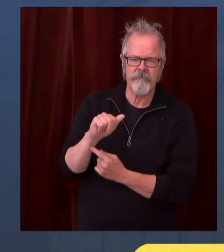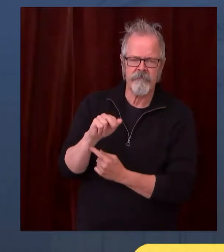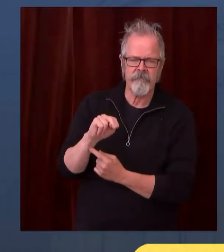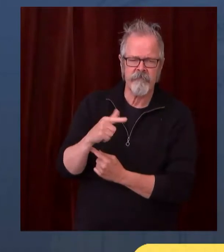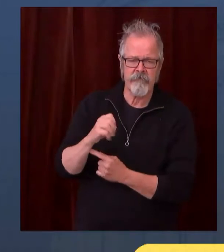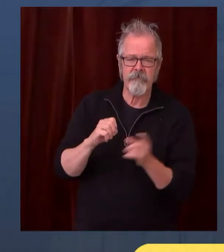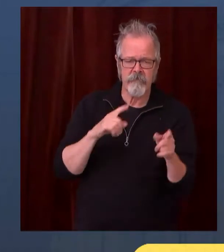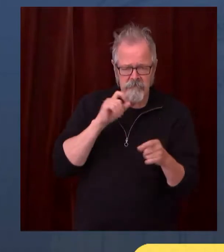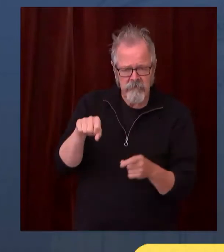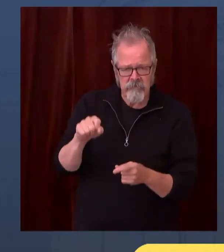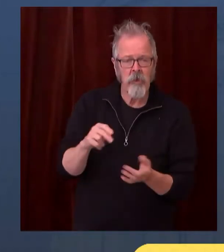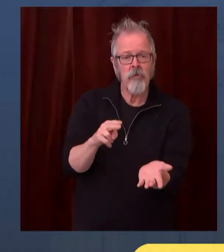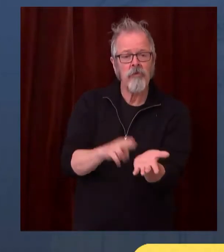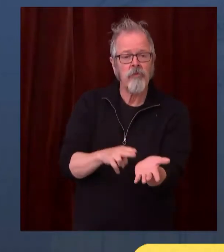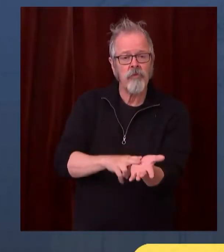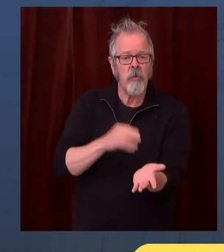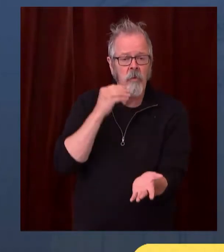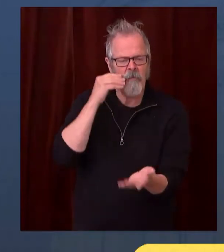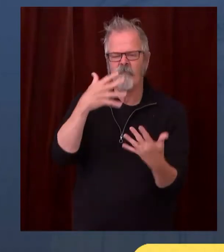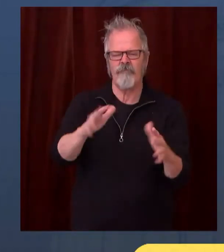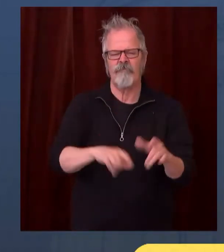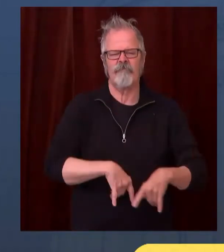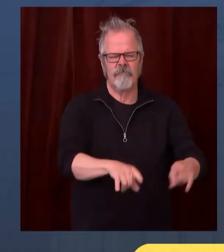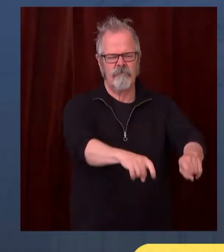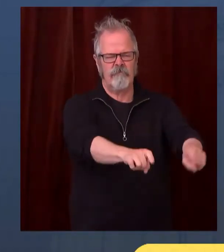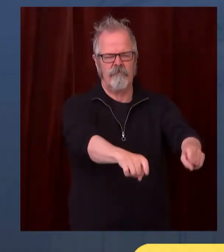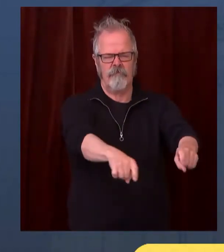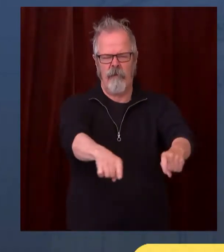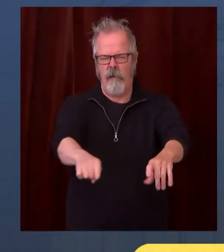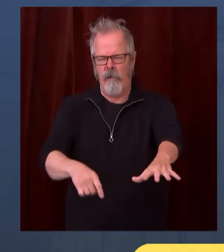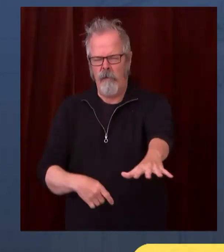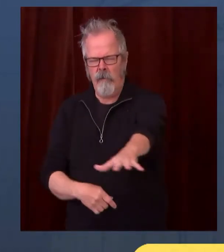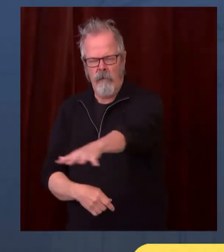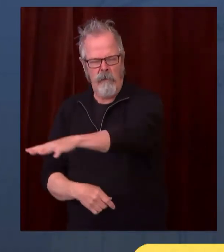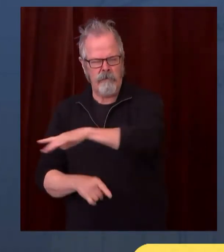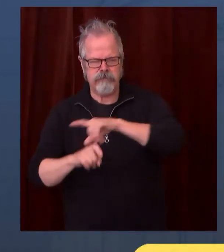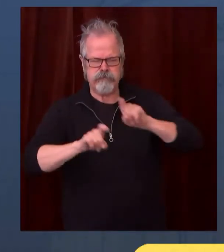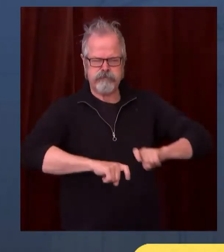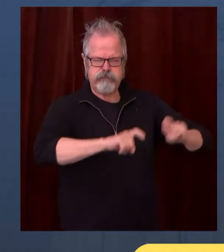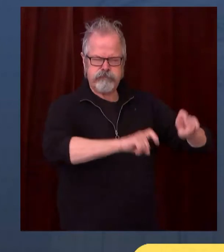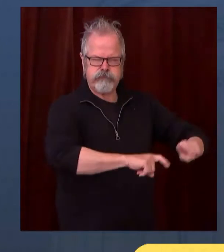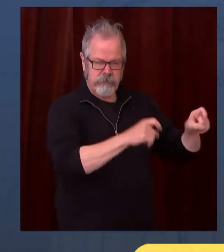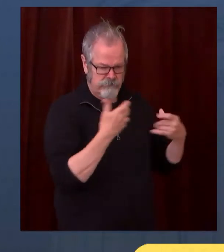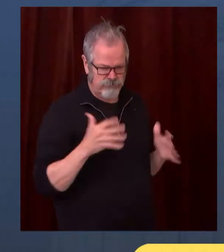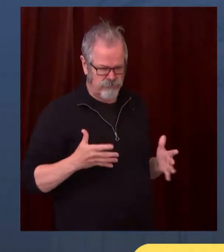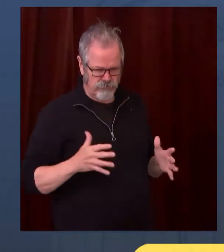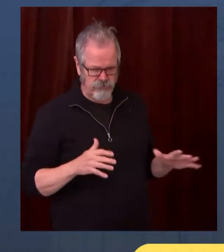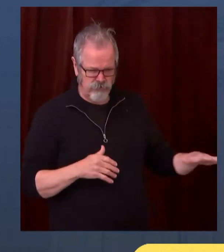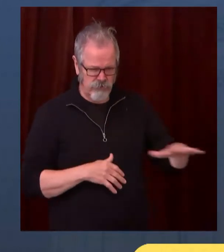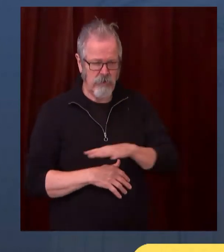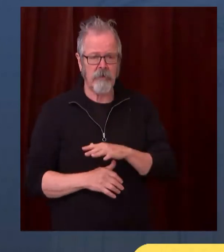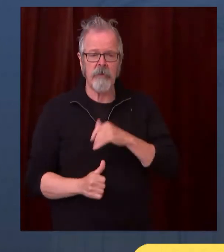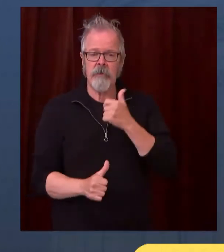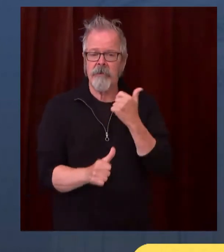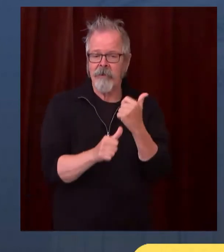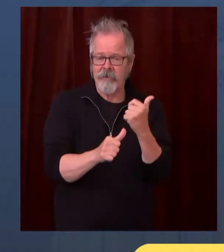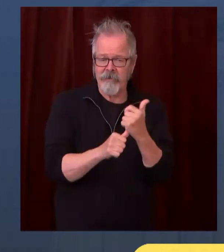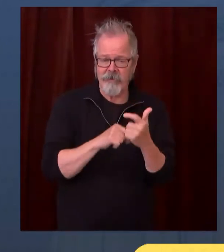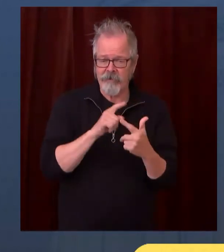care, and Bill Moss can speak to that if I'm misspeaking, Bill. And Joe, what was the second part of the